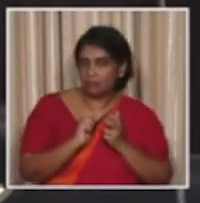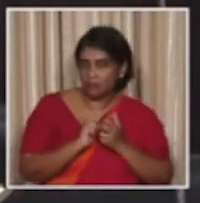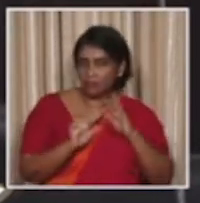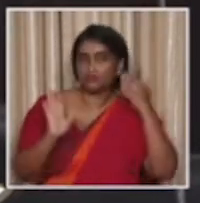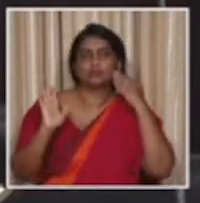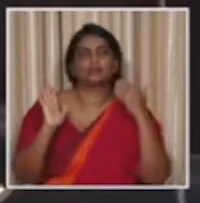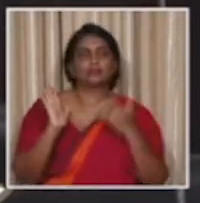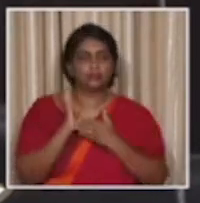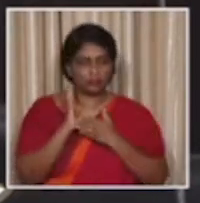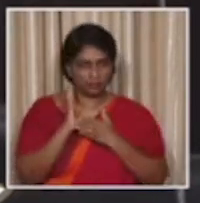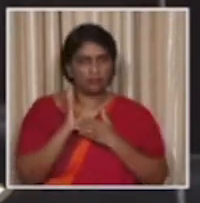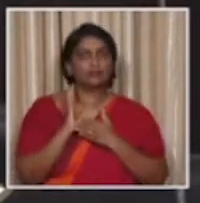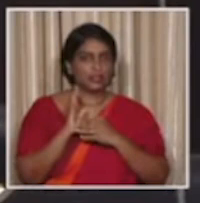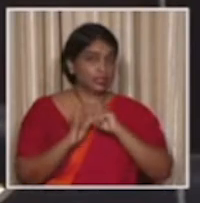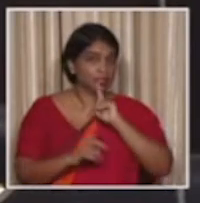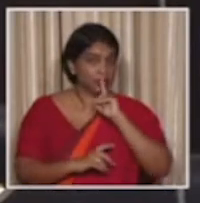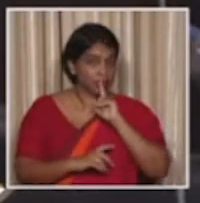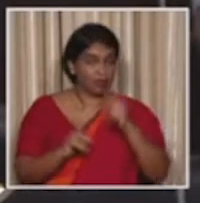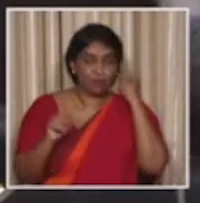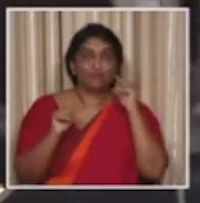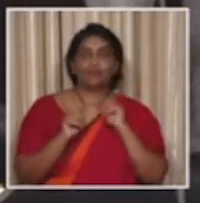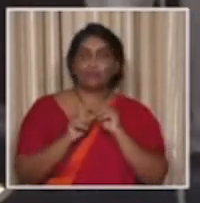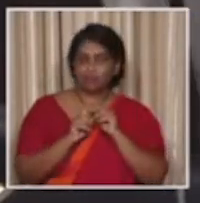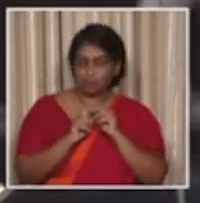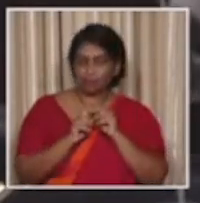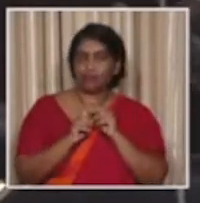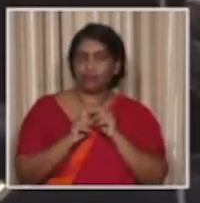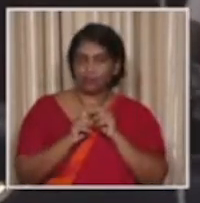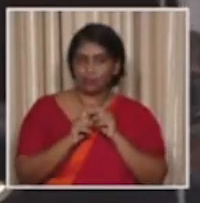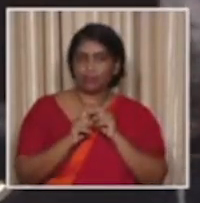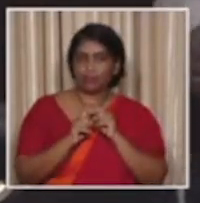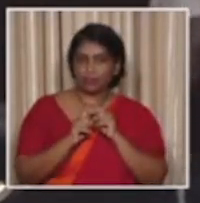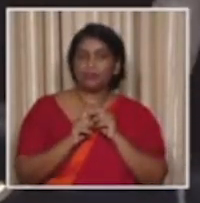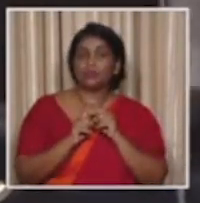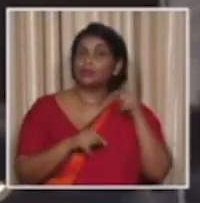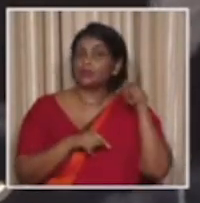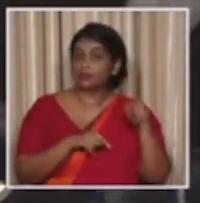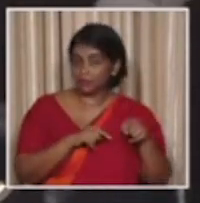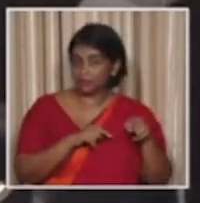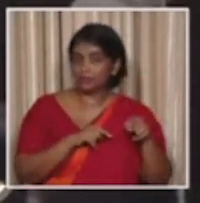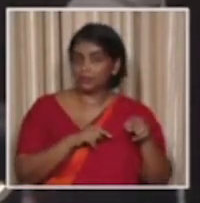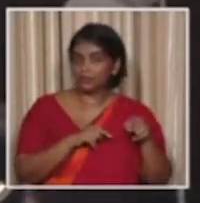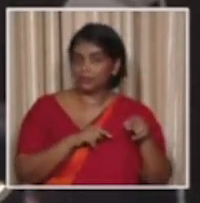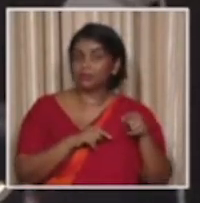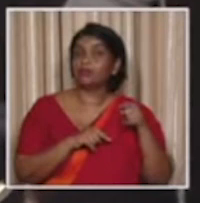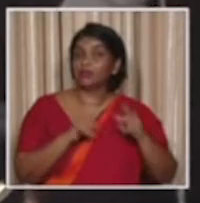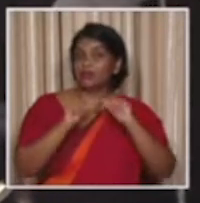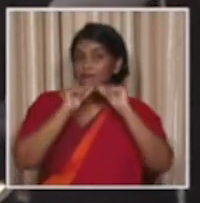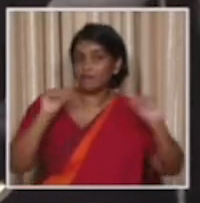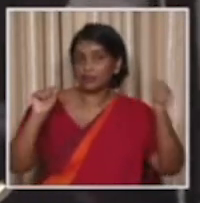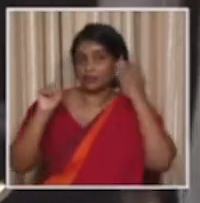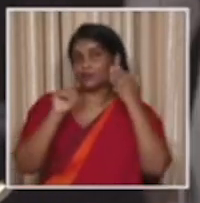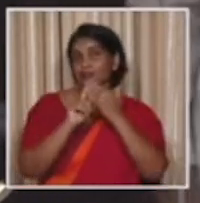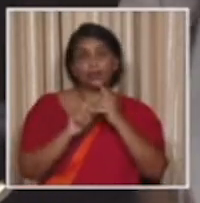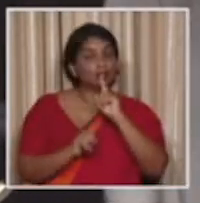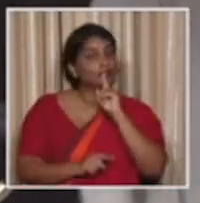delayed. The Armageddon of gloom has been described in the following tenor kiyala 1 2 3 4 kiyala kiyana. Then vipaksha nayaka